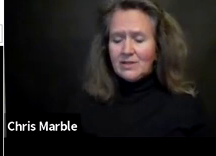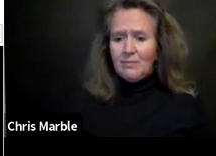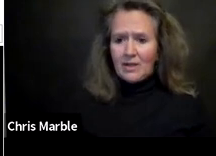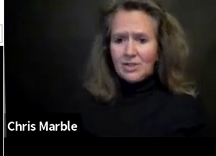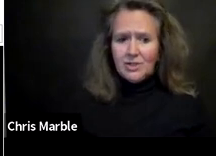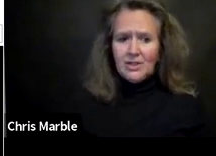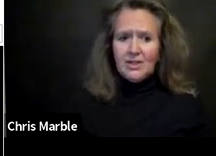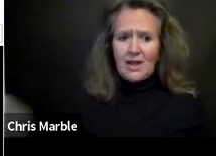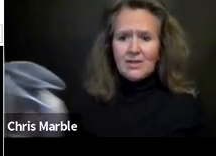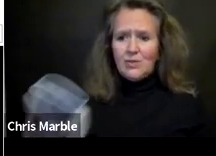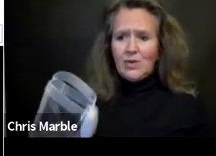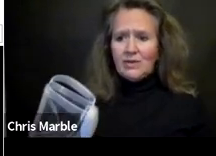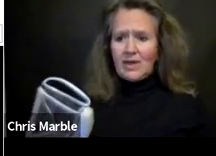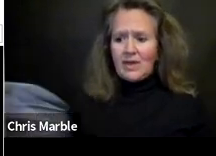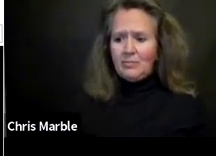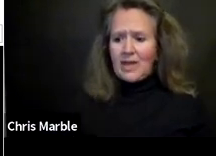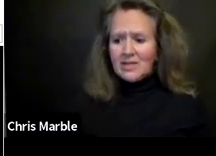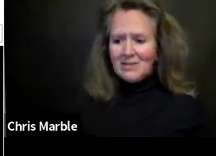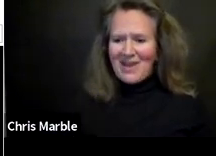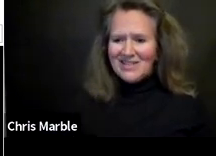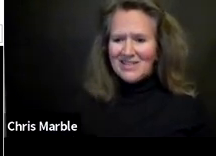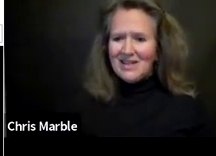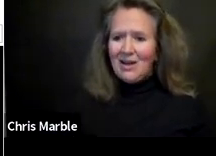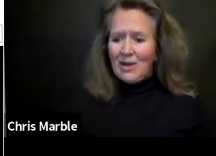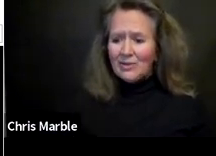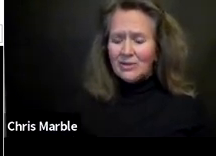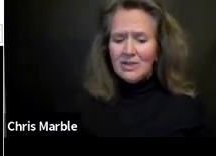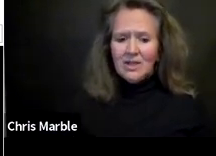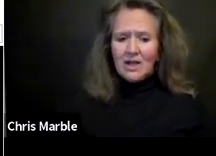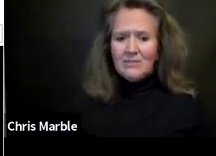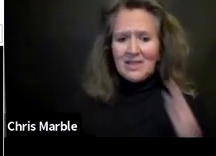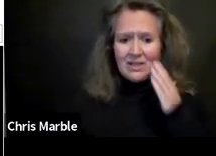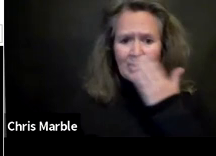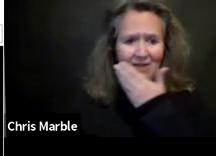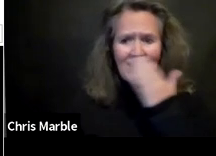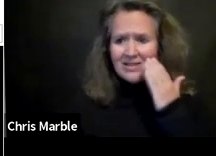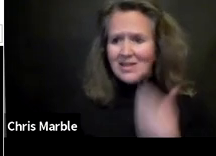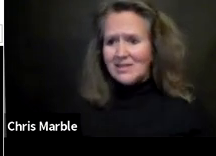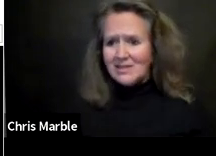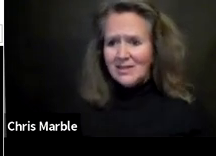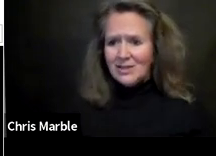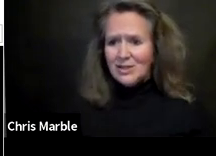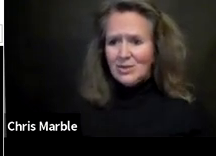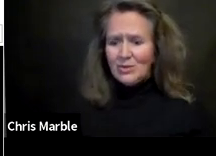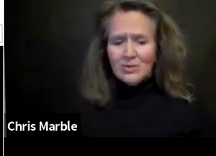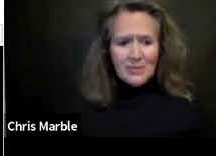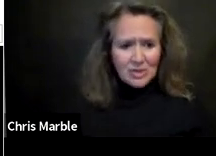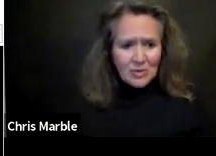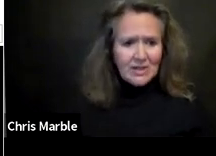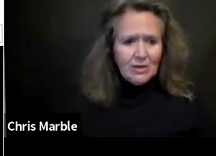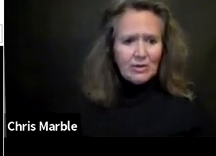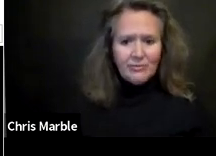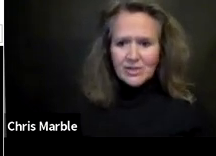maybe not as much as with a plastic mask. However, then they don't have access to